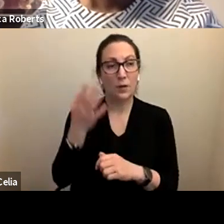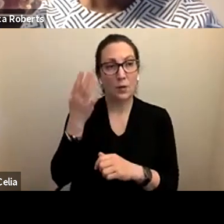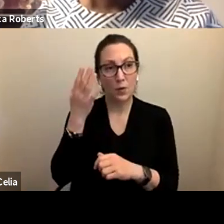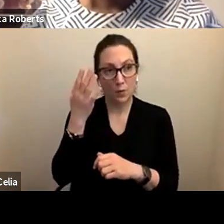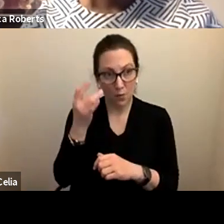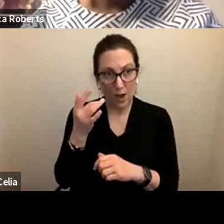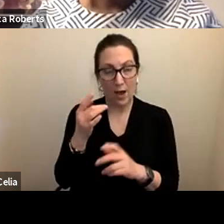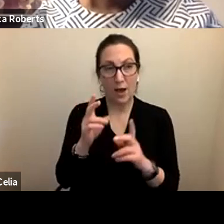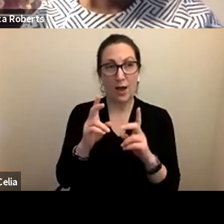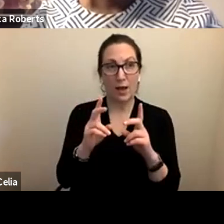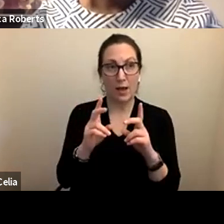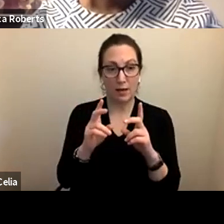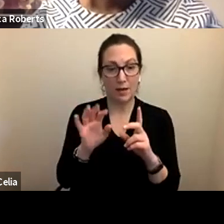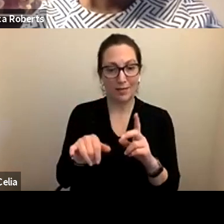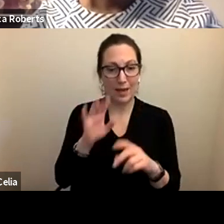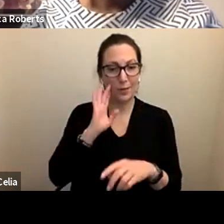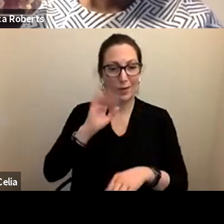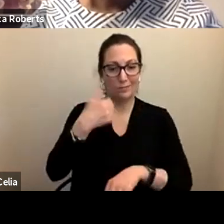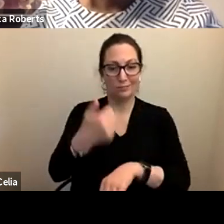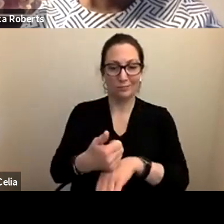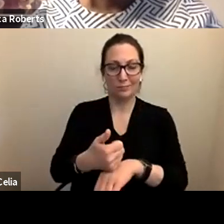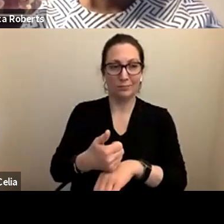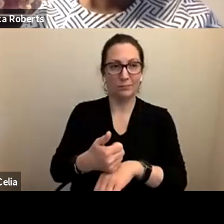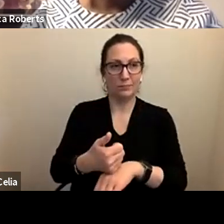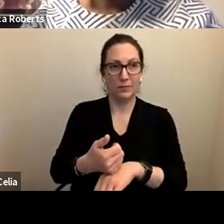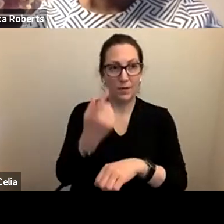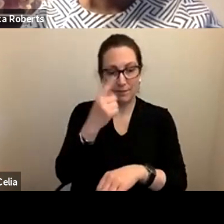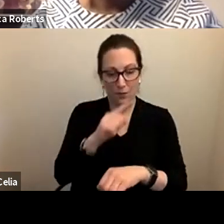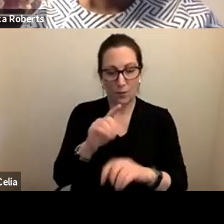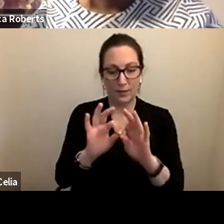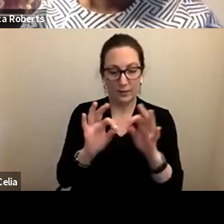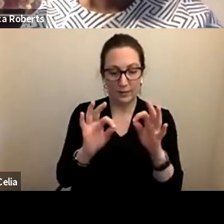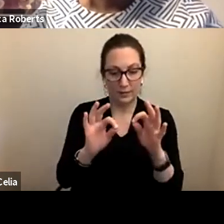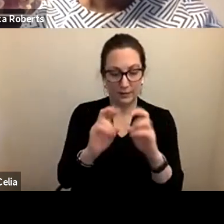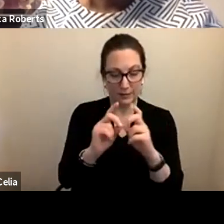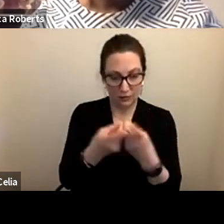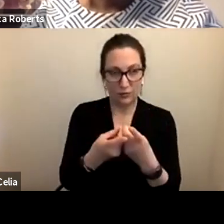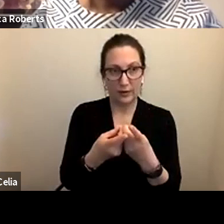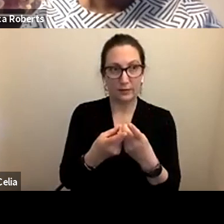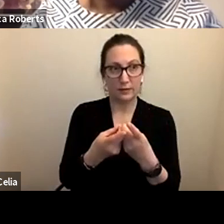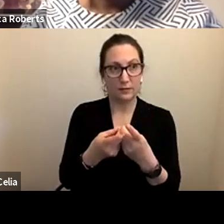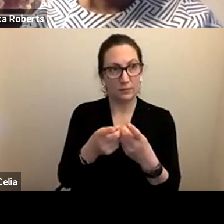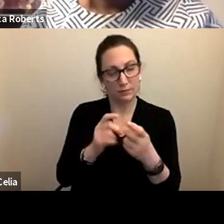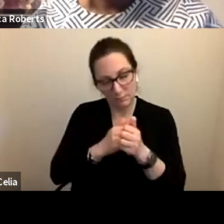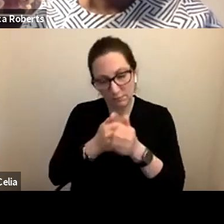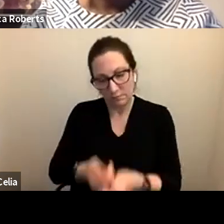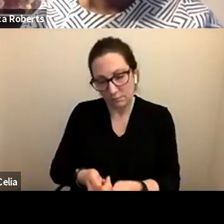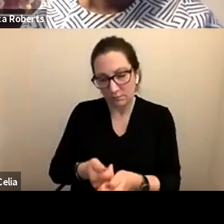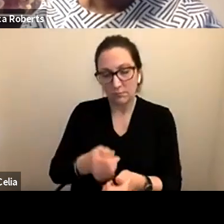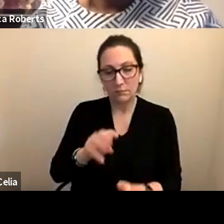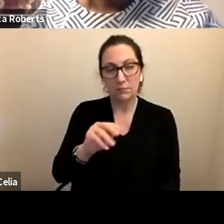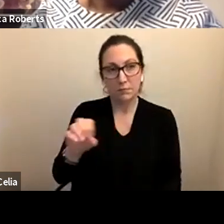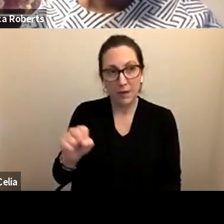for the district as a whole a commitment to mass core standards, to